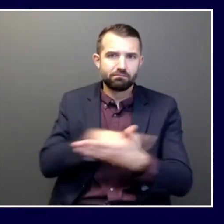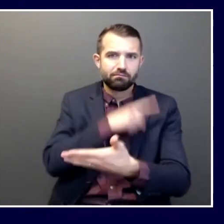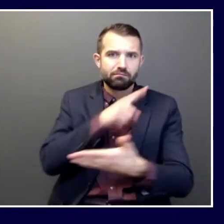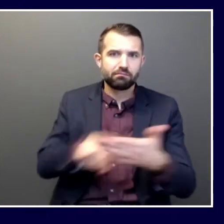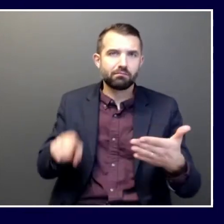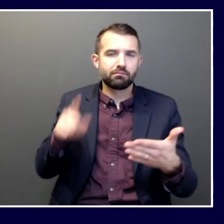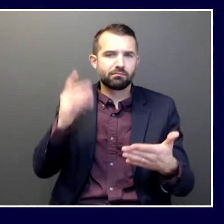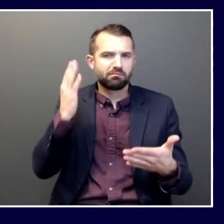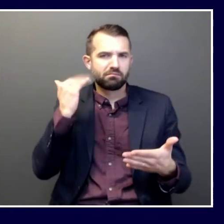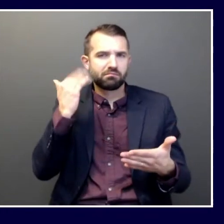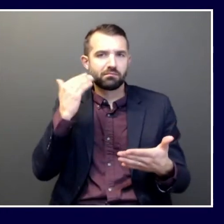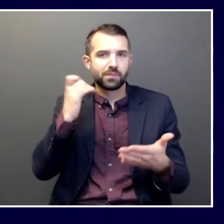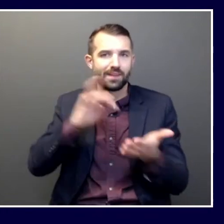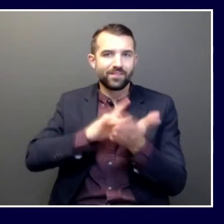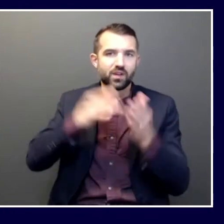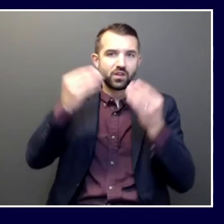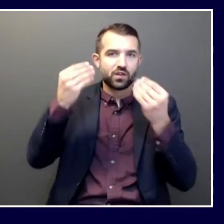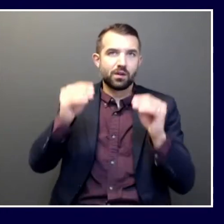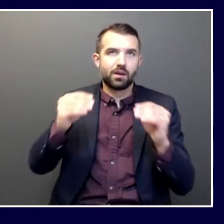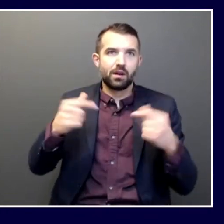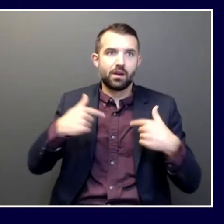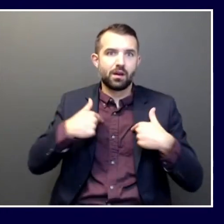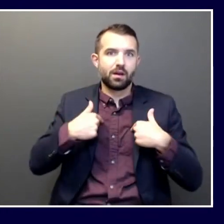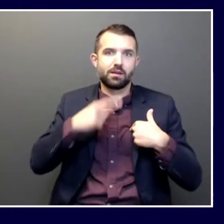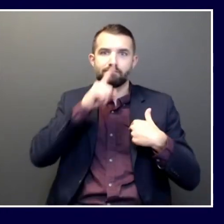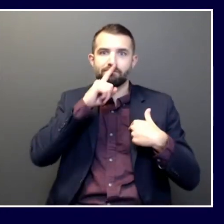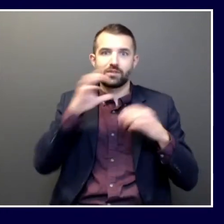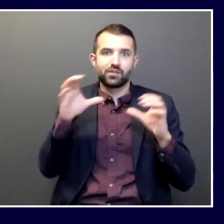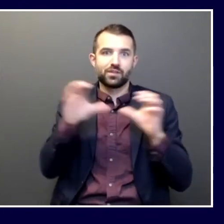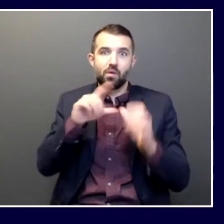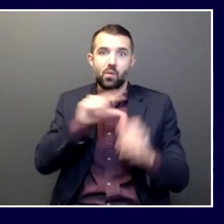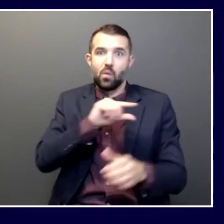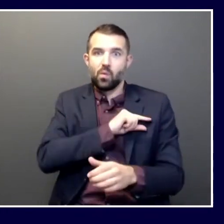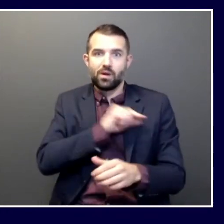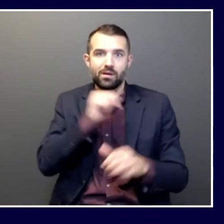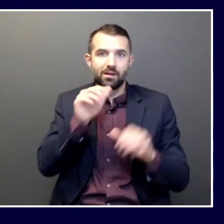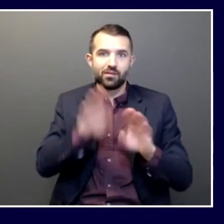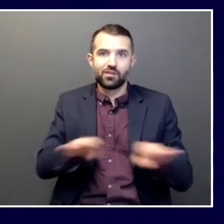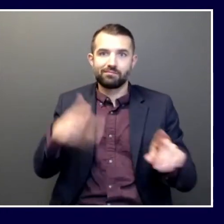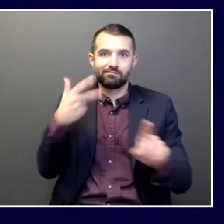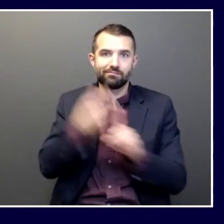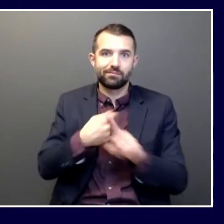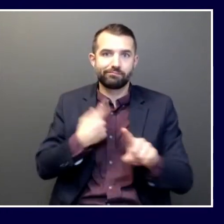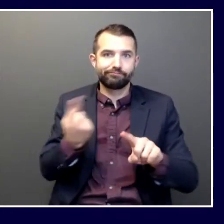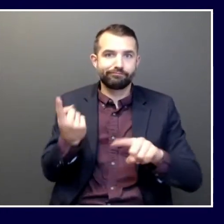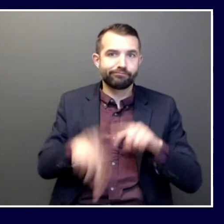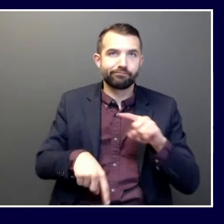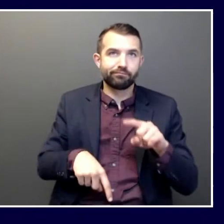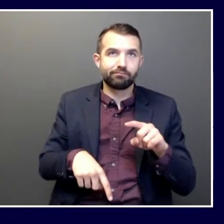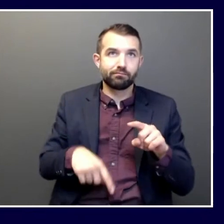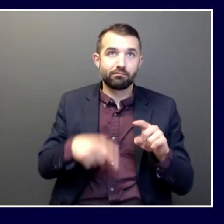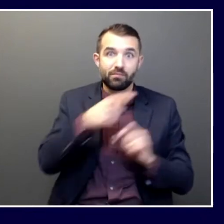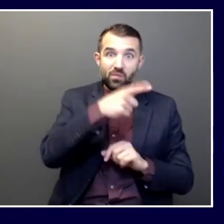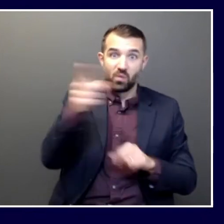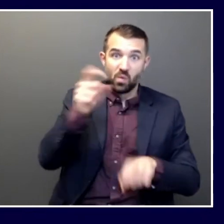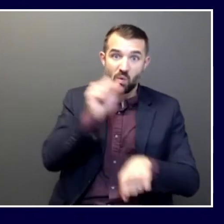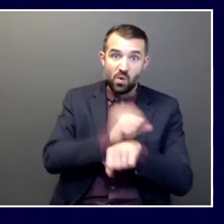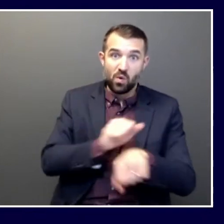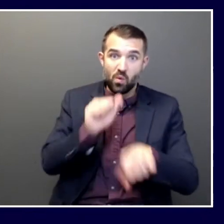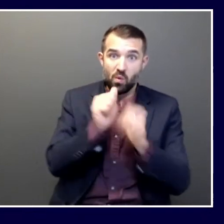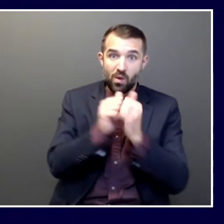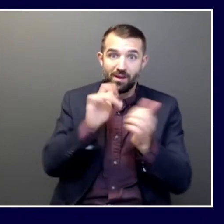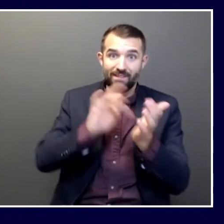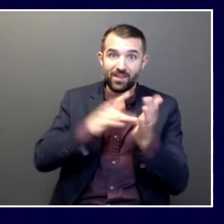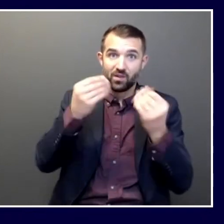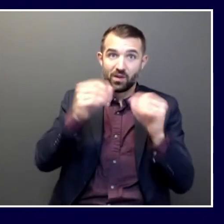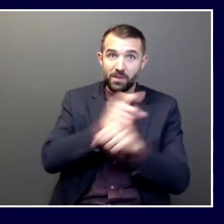to give young kids a vaccine. And so I'm wondering, are you coordinating with pharmacies to clear this up, and can parents be sure if they make a vaccine appointment at a